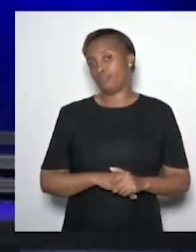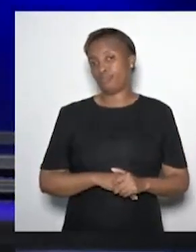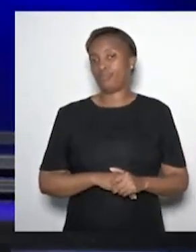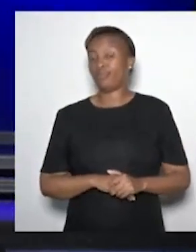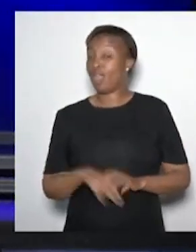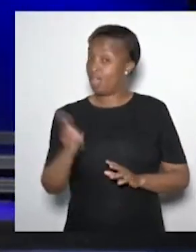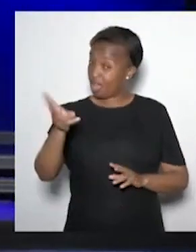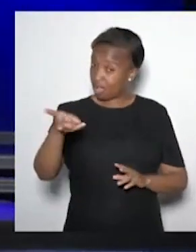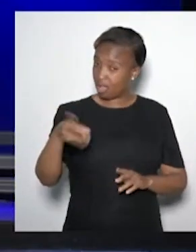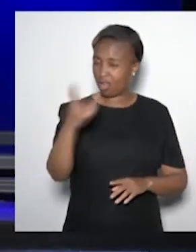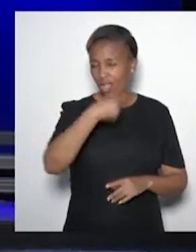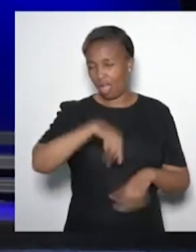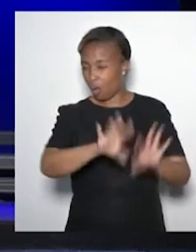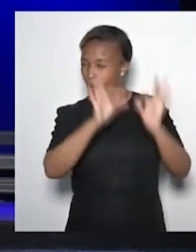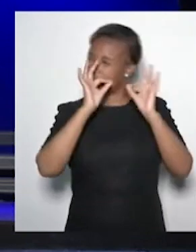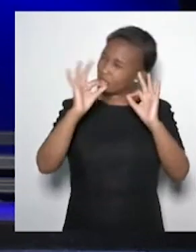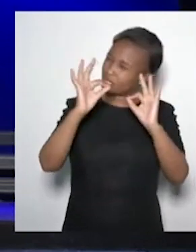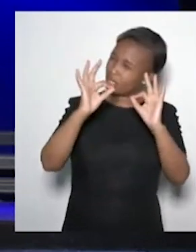Again.